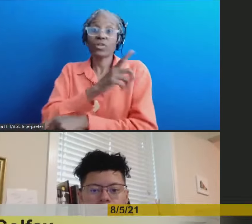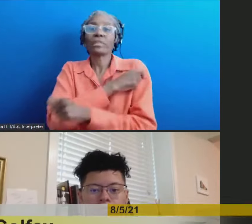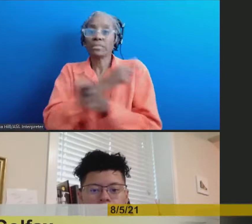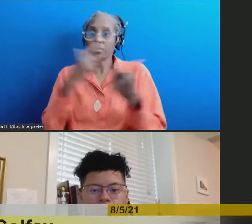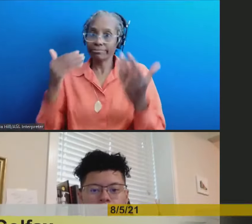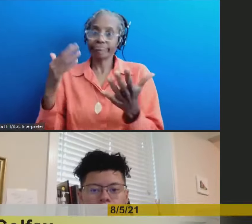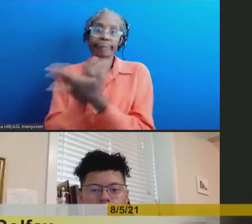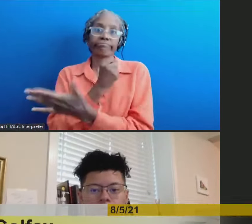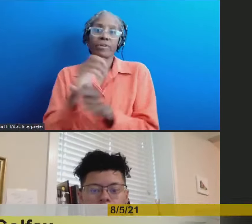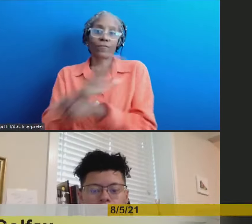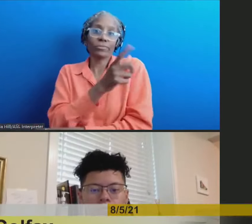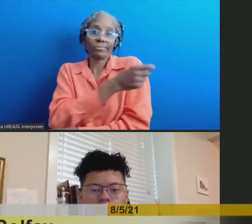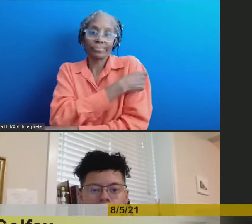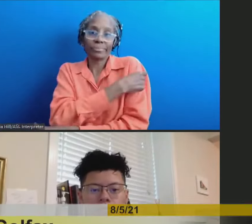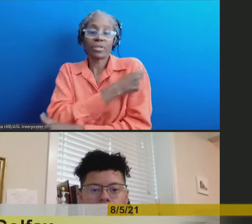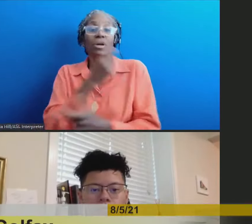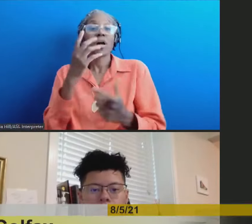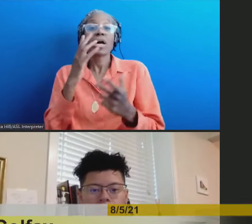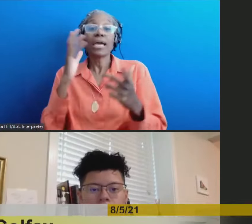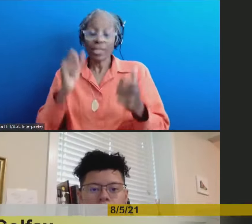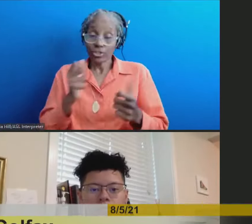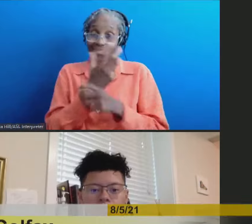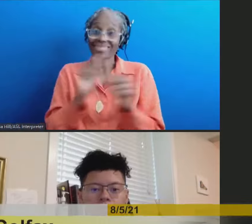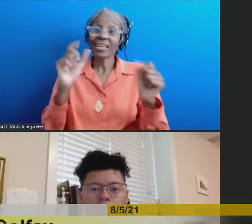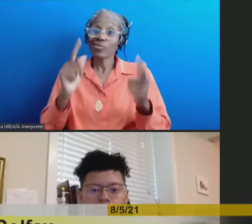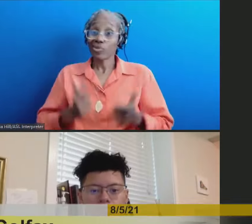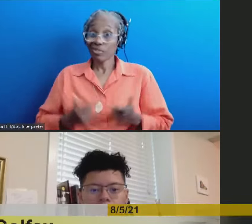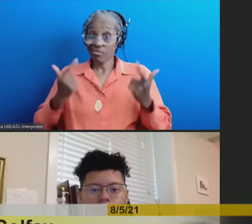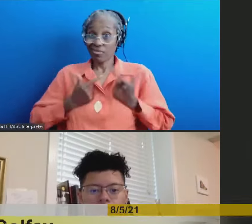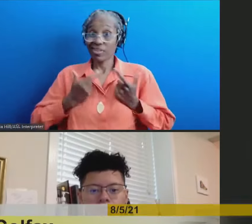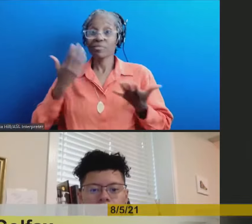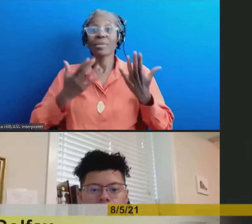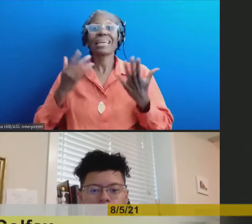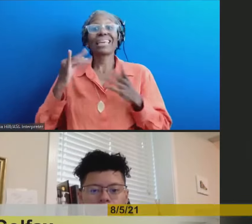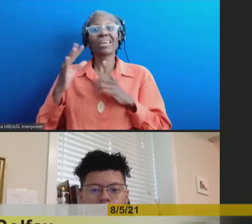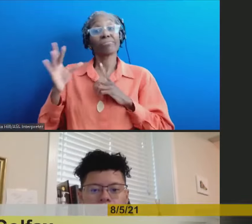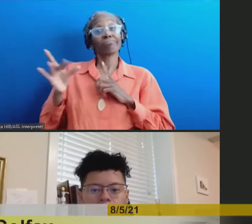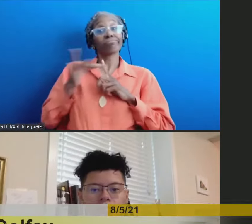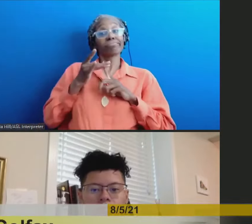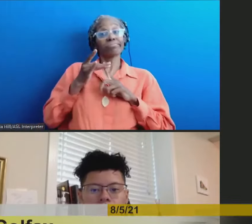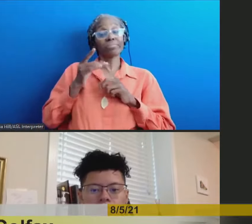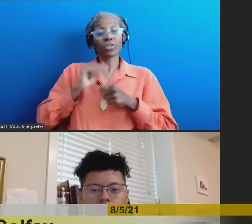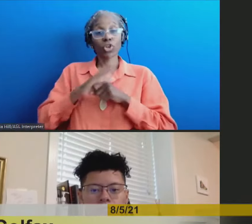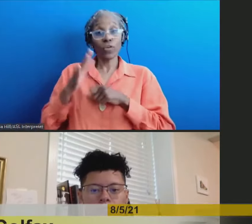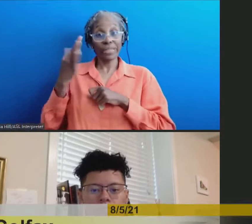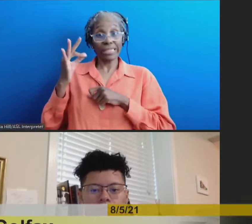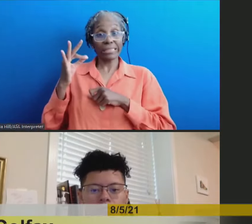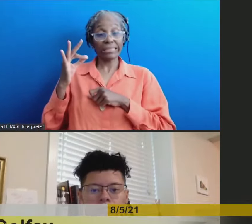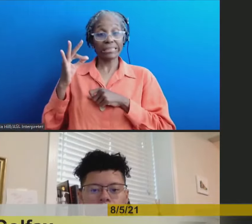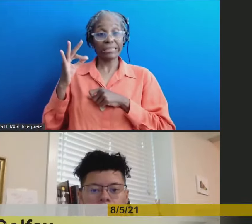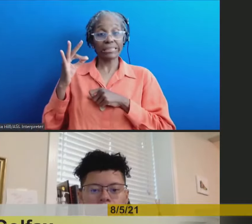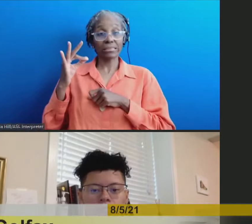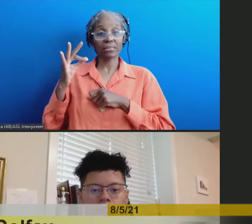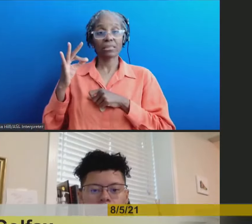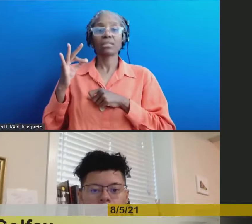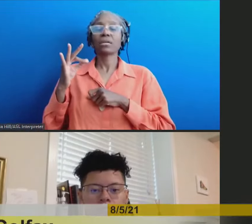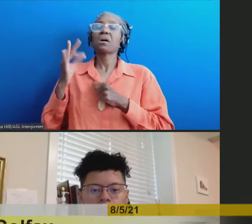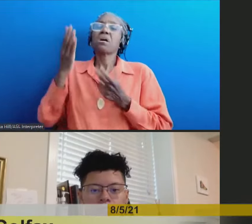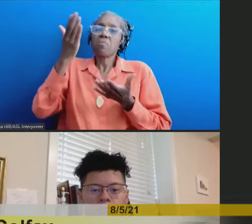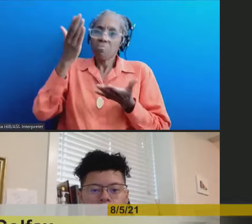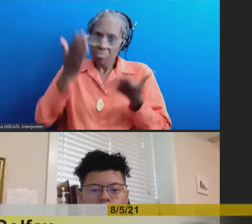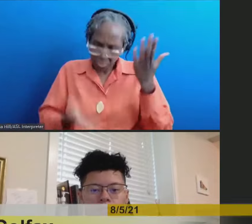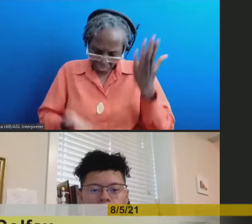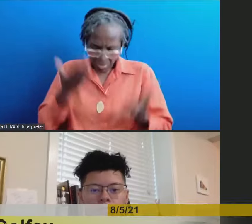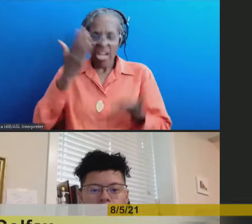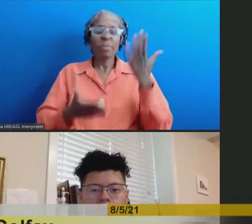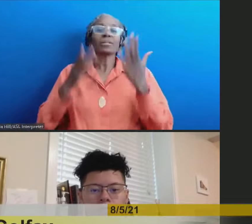vaccinated, because it could be life-saving. And if you do get COVID-19, it's incredibly likely that it will keep you out